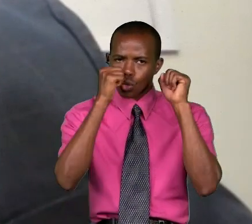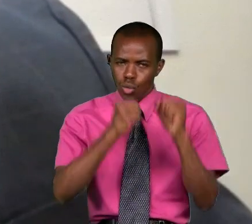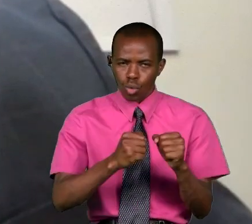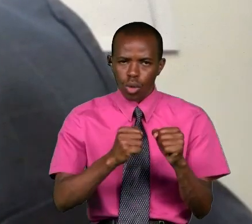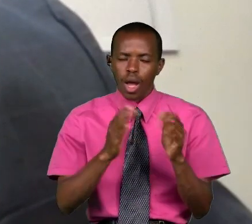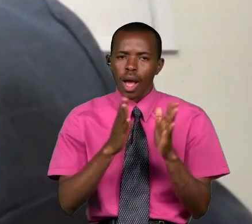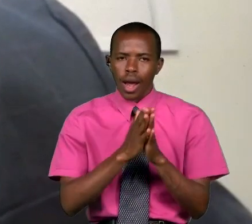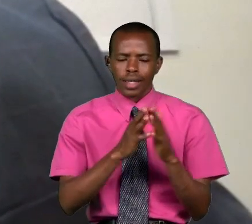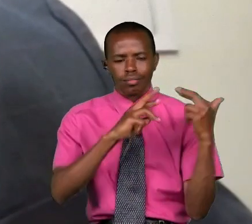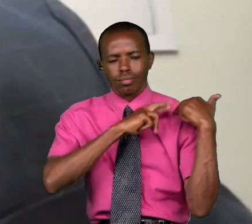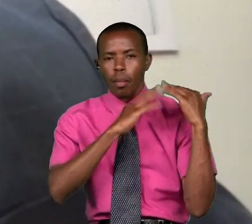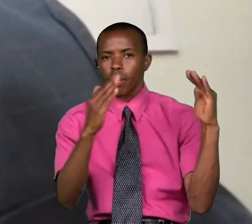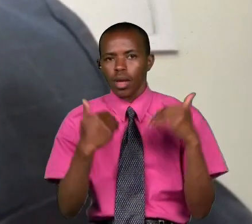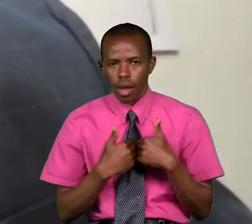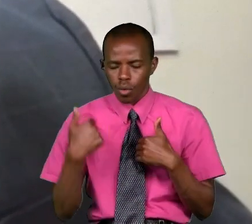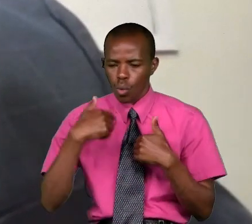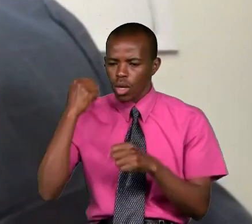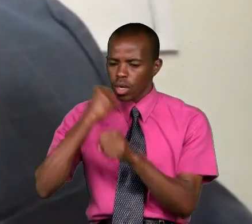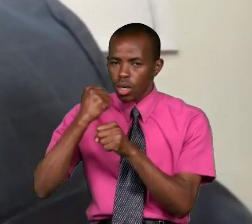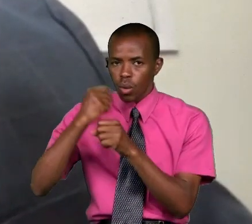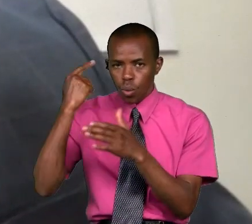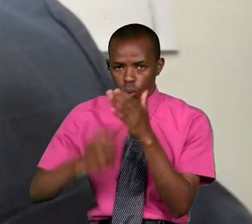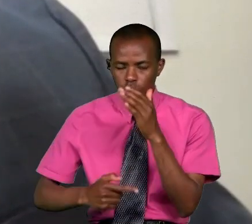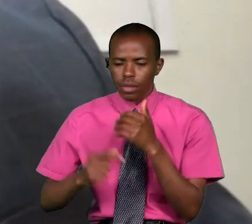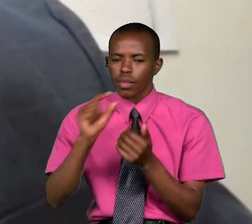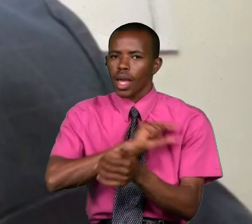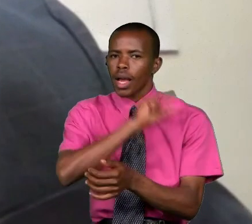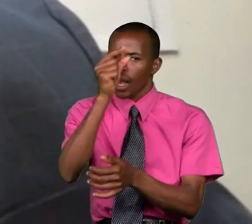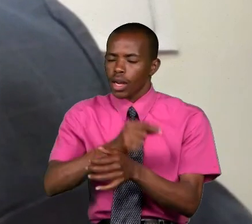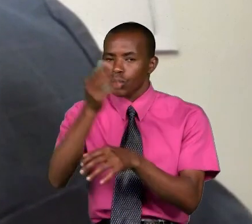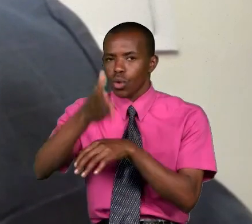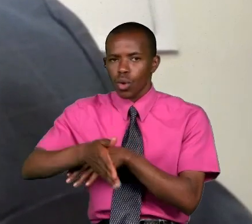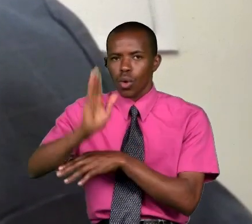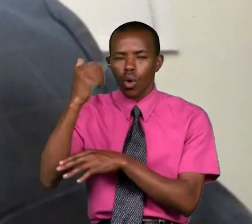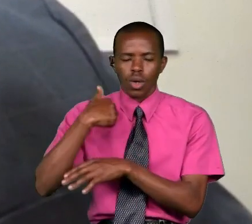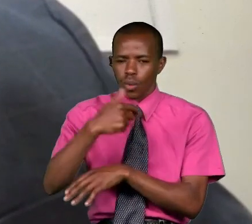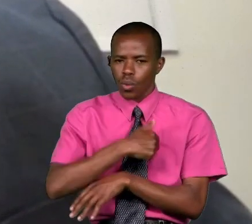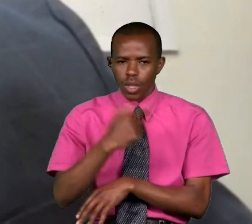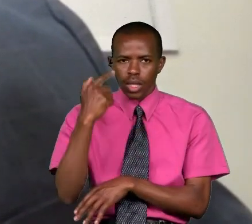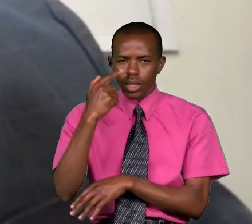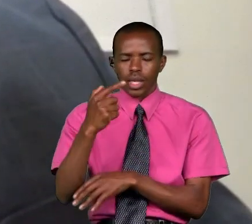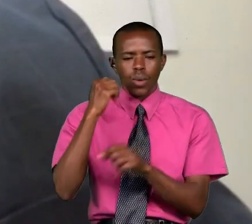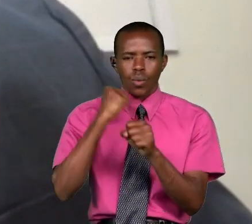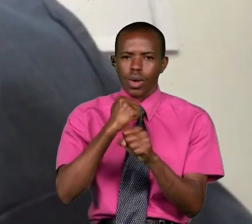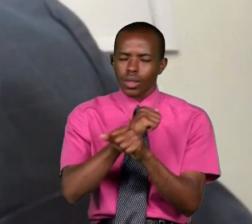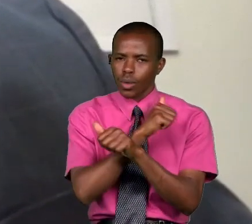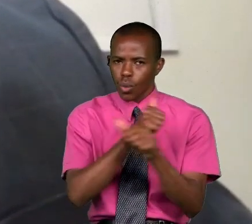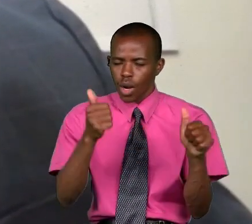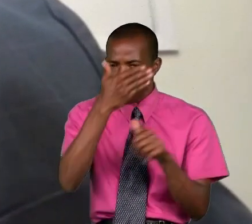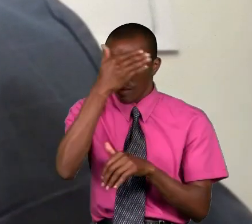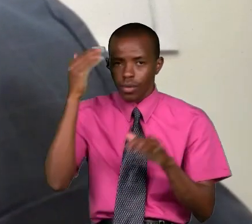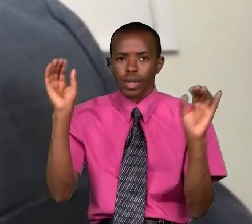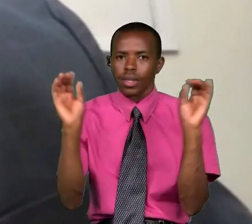role. And we did what we could by the grace of God, and we saw it work. Don't